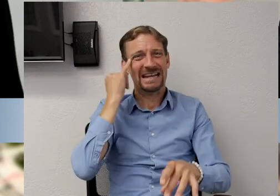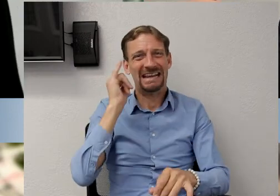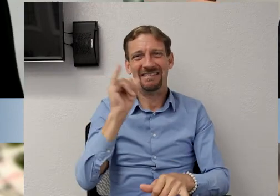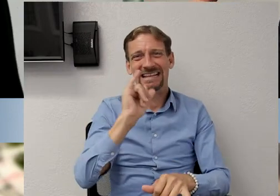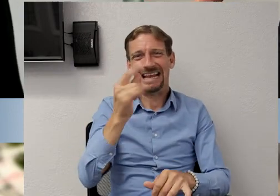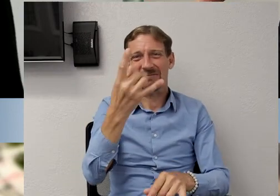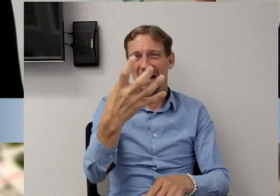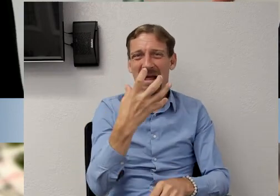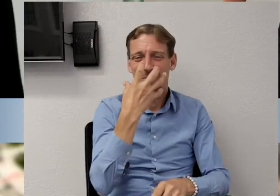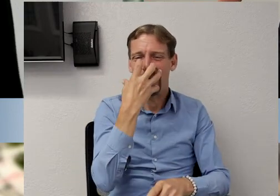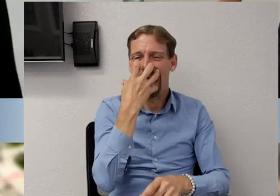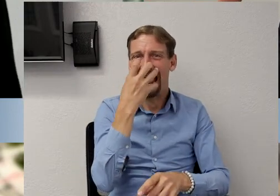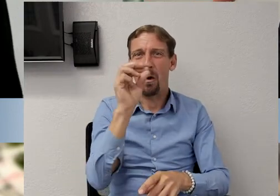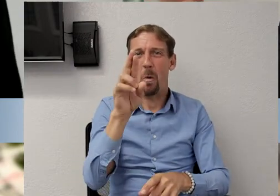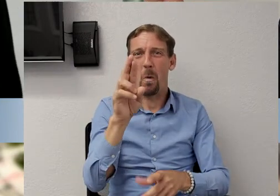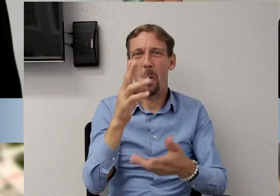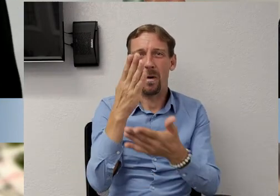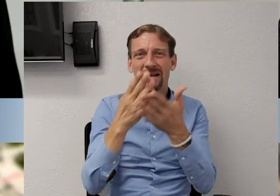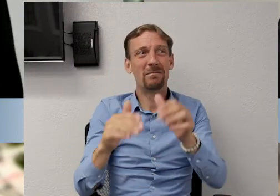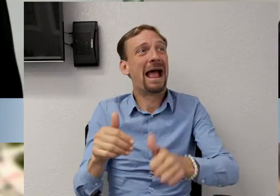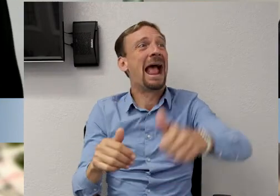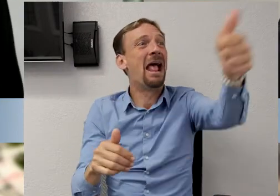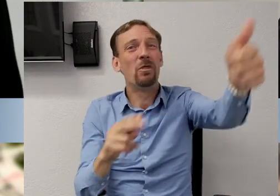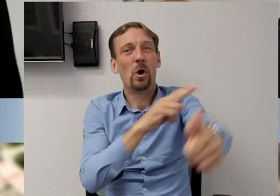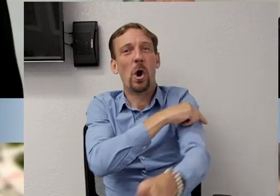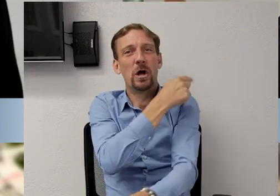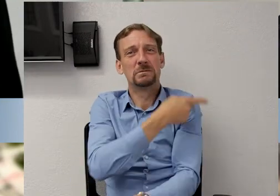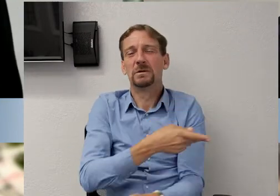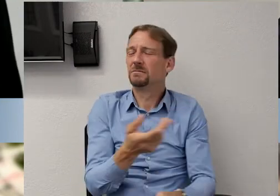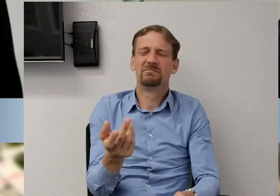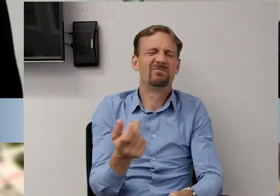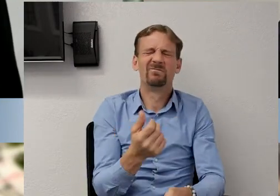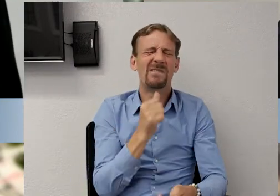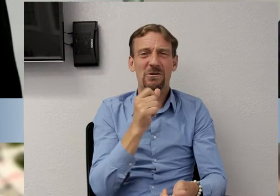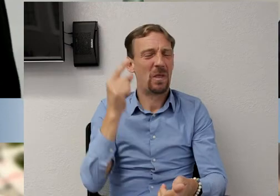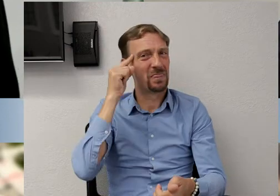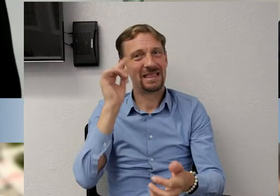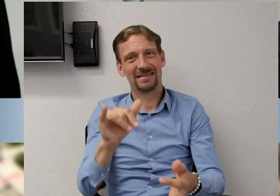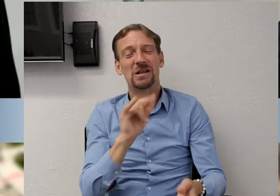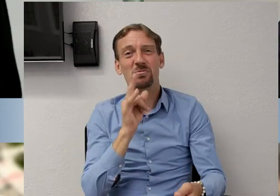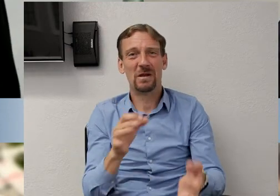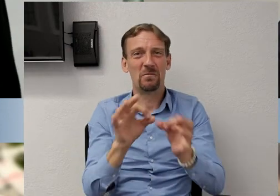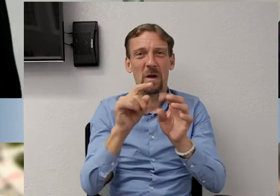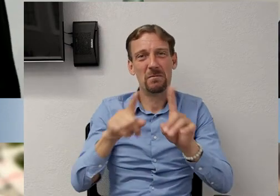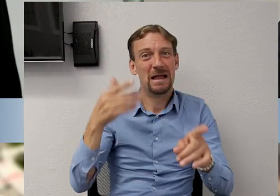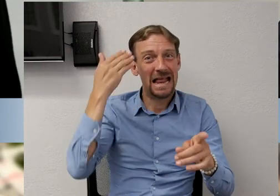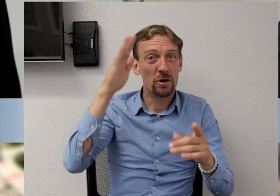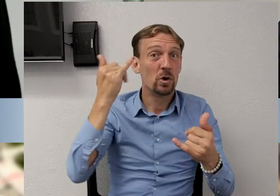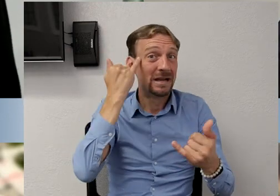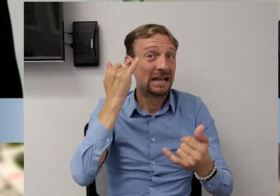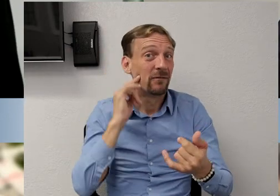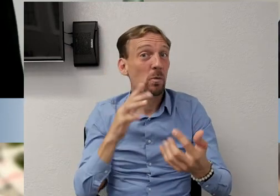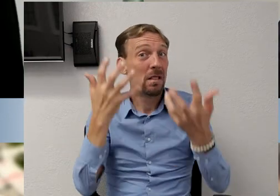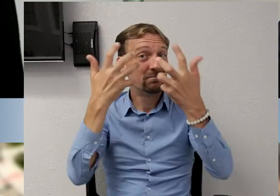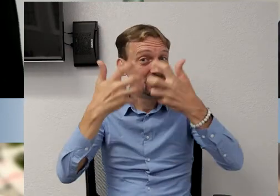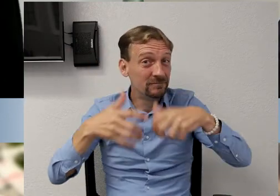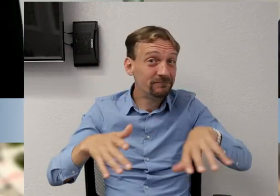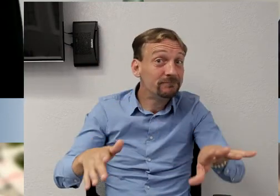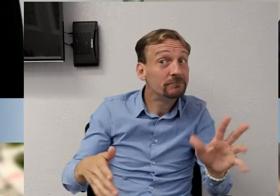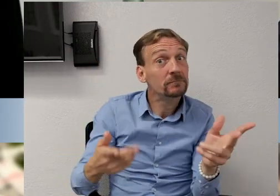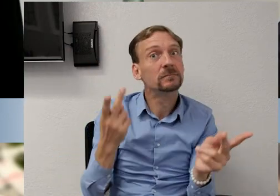own Quia Delta mask or you get some other hospitals? I don't know. I don't know how that's going to work yet. So,